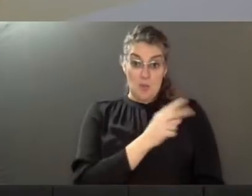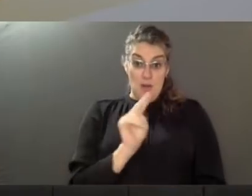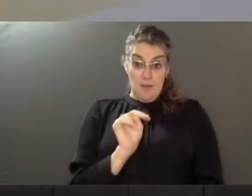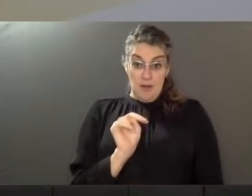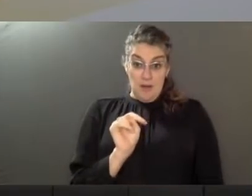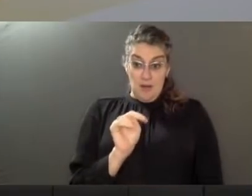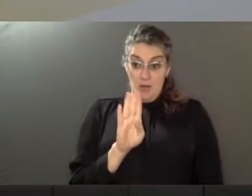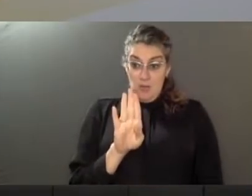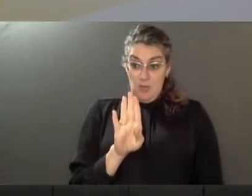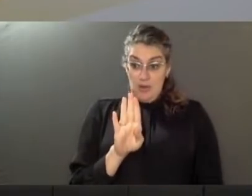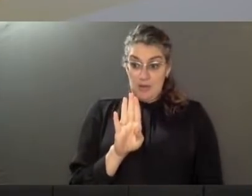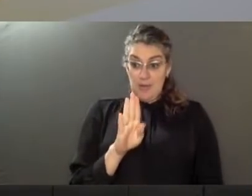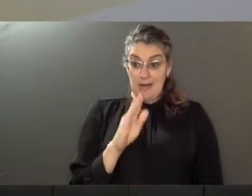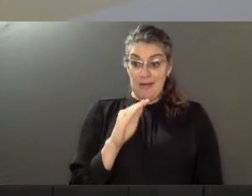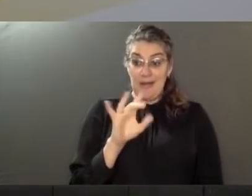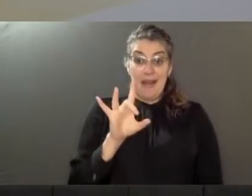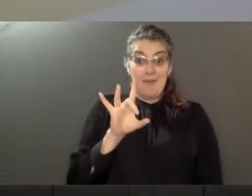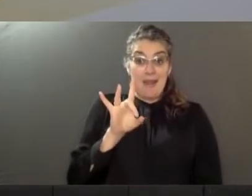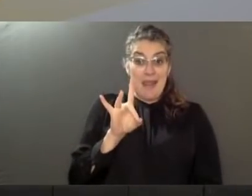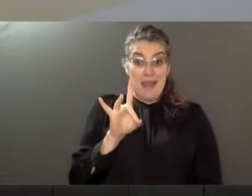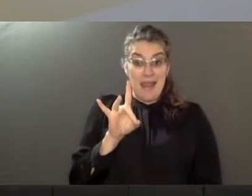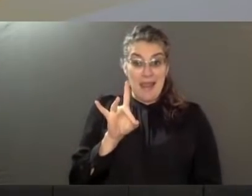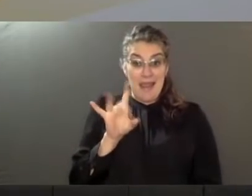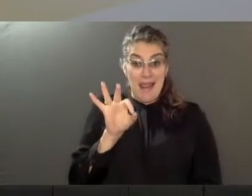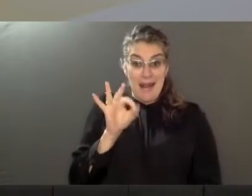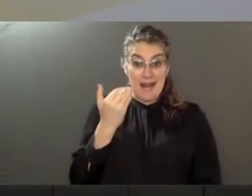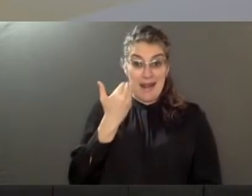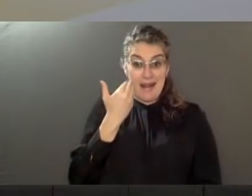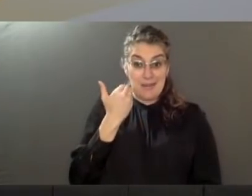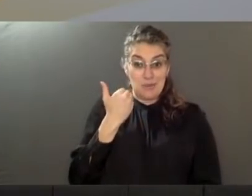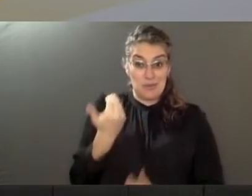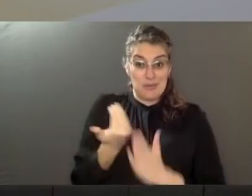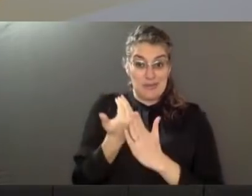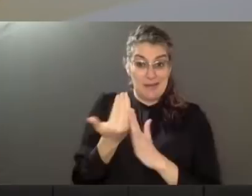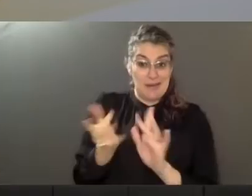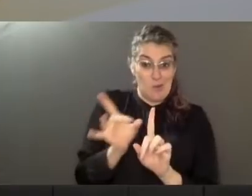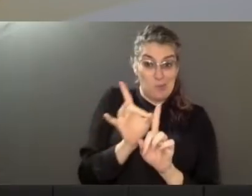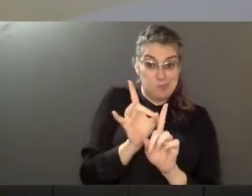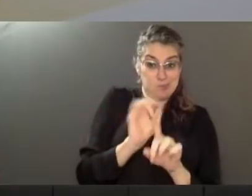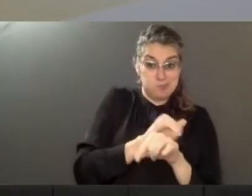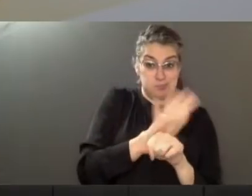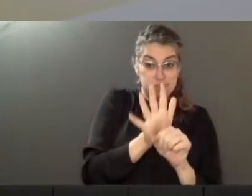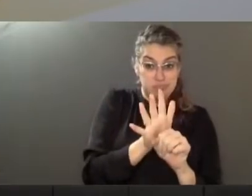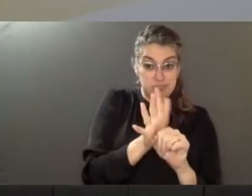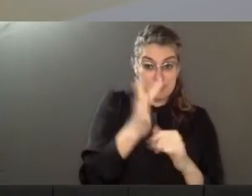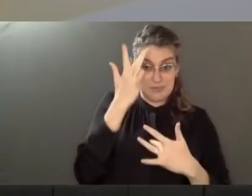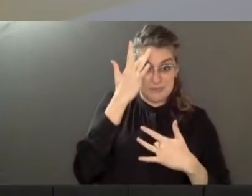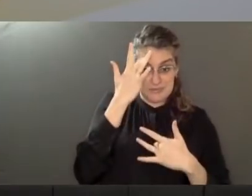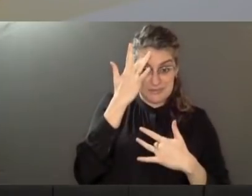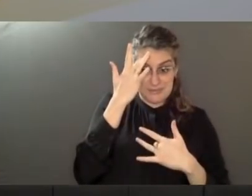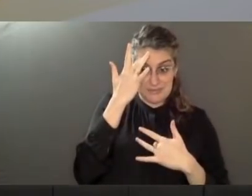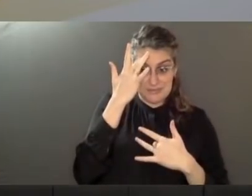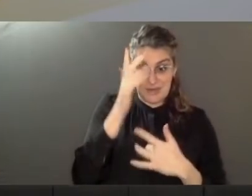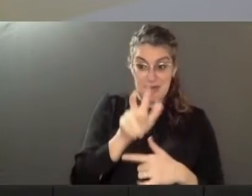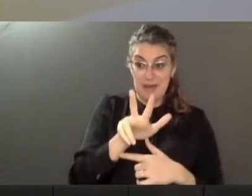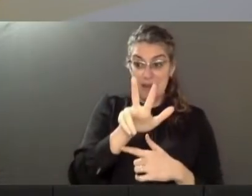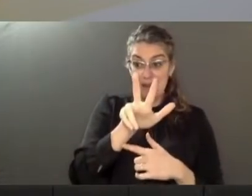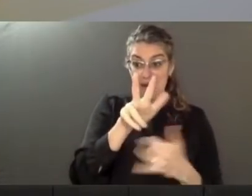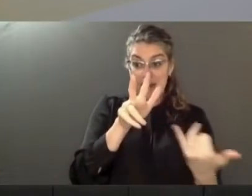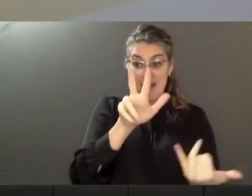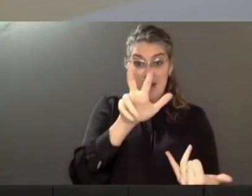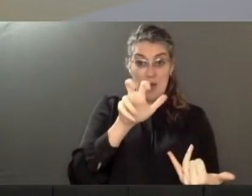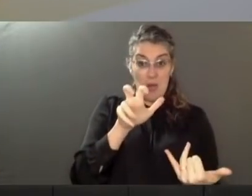new cases in the past 3 days. They currently have over 300 active cases, the most since the pandemic